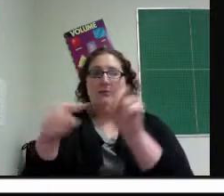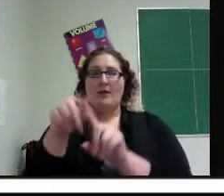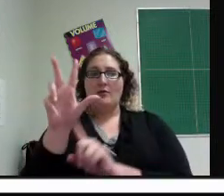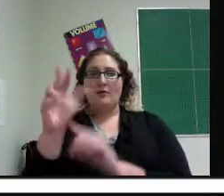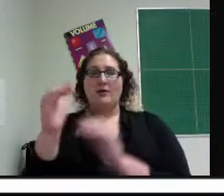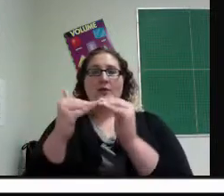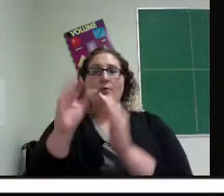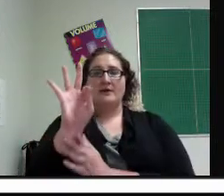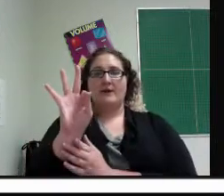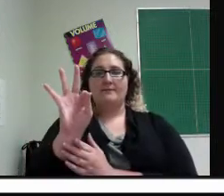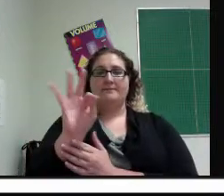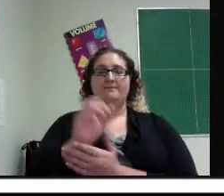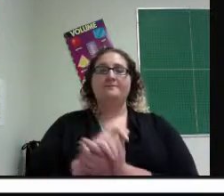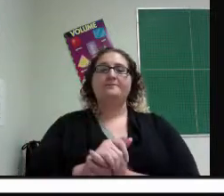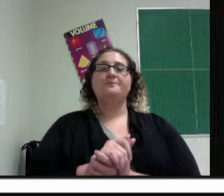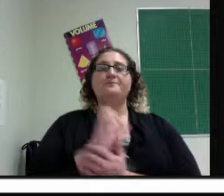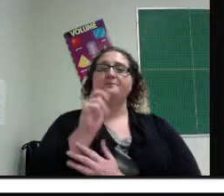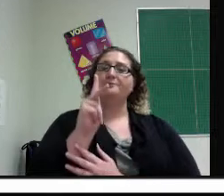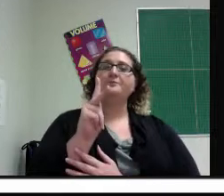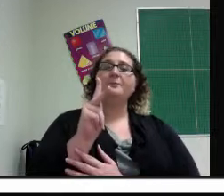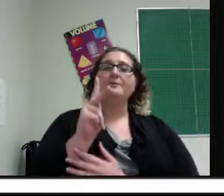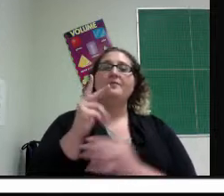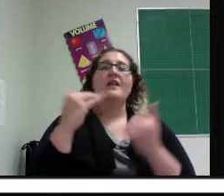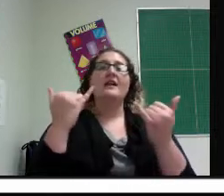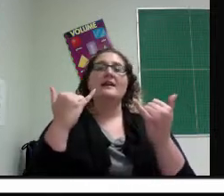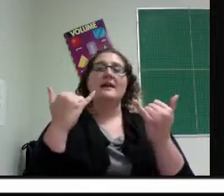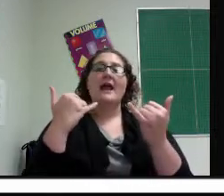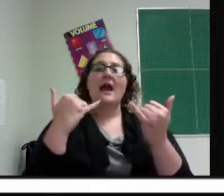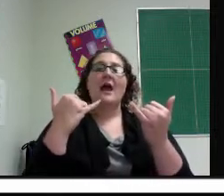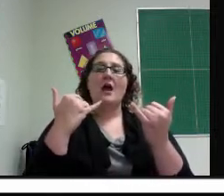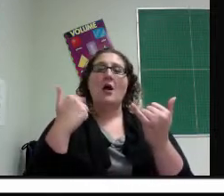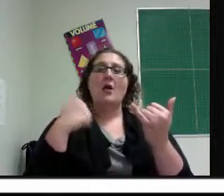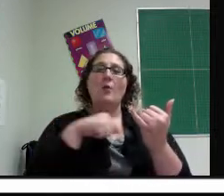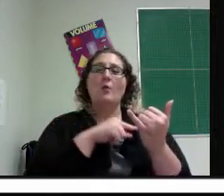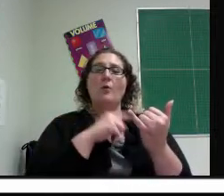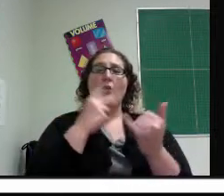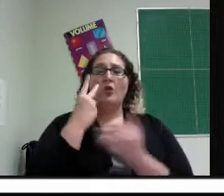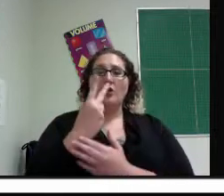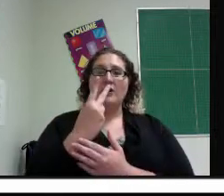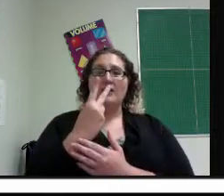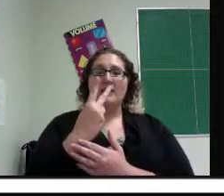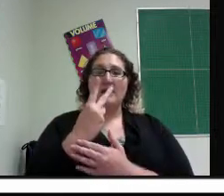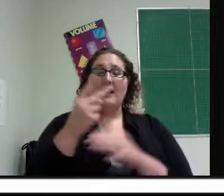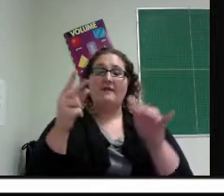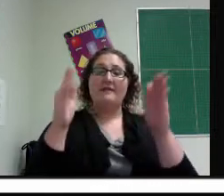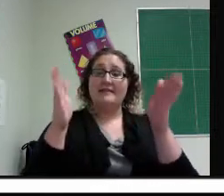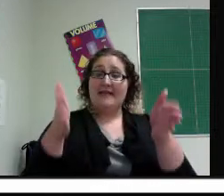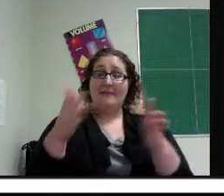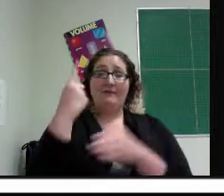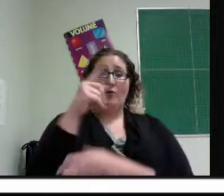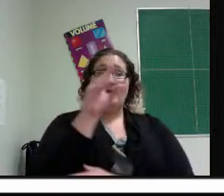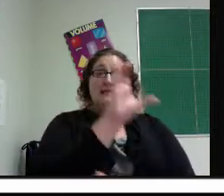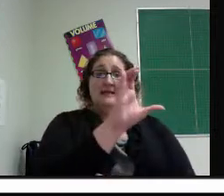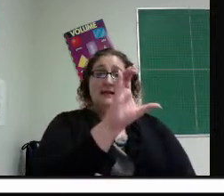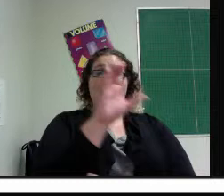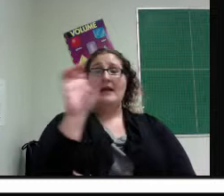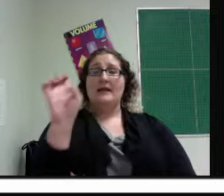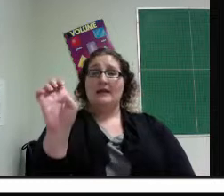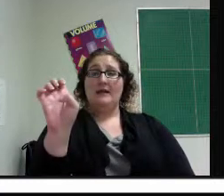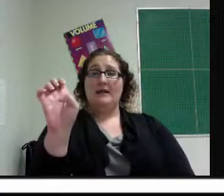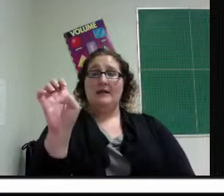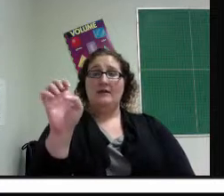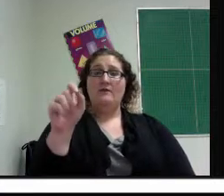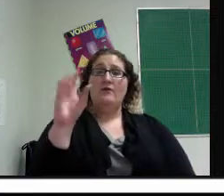9. Okay, now we're looking at the segment length of CE,